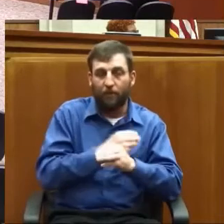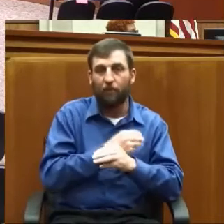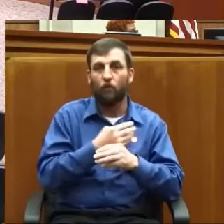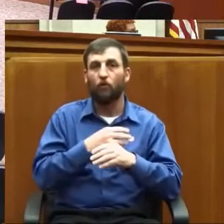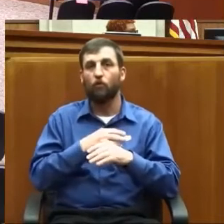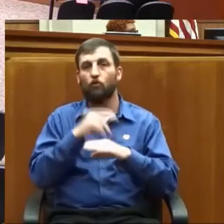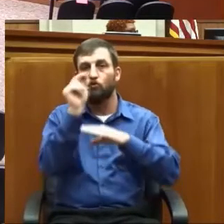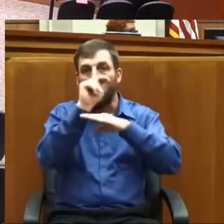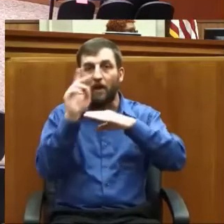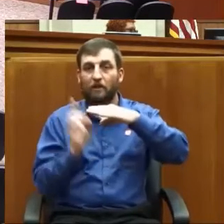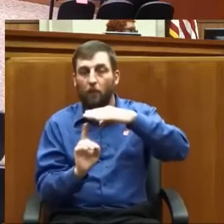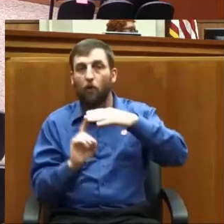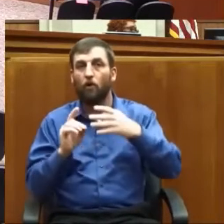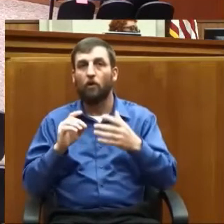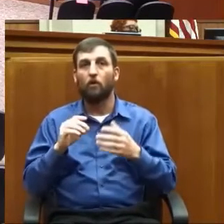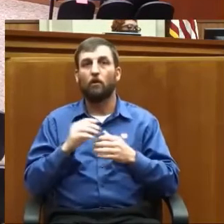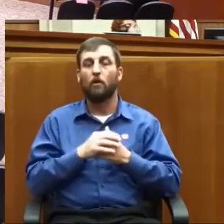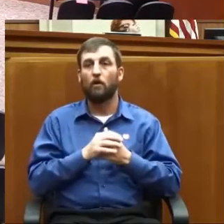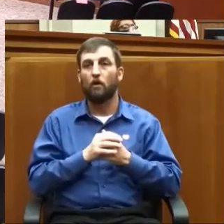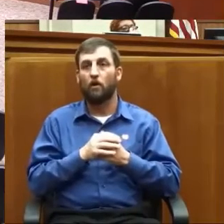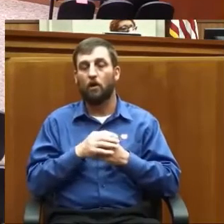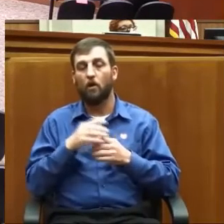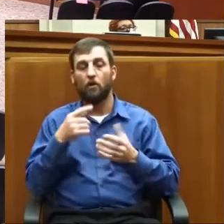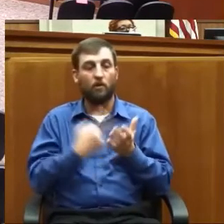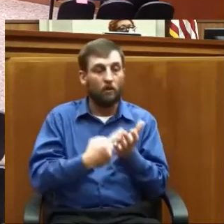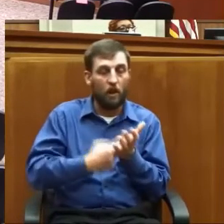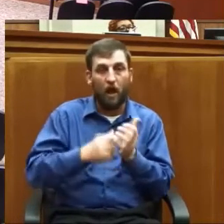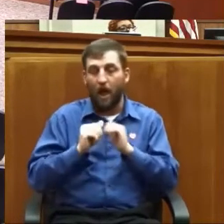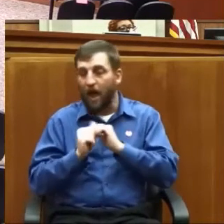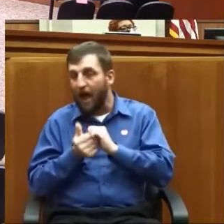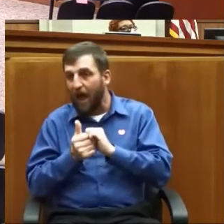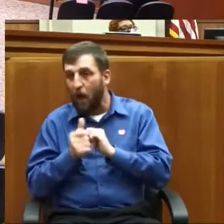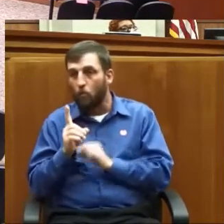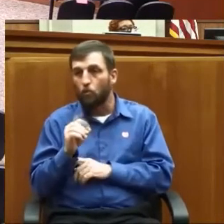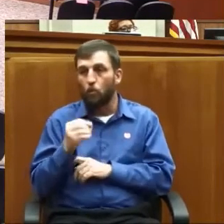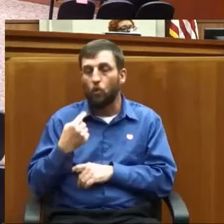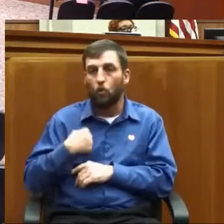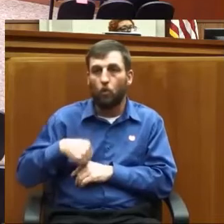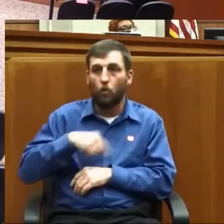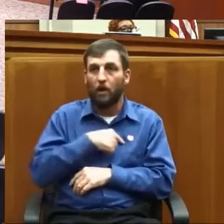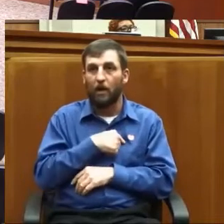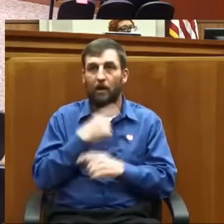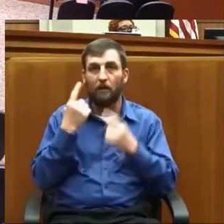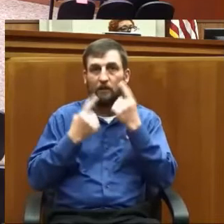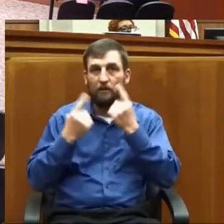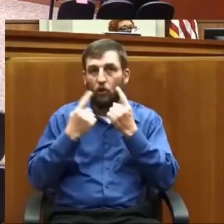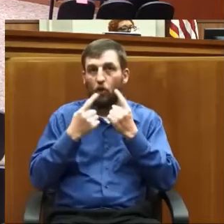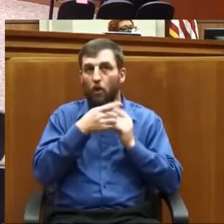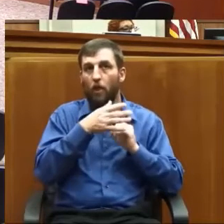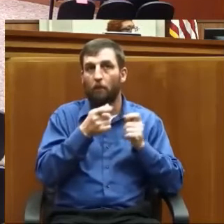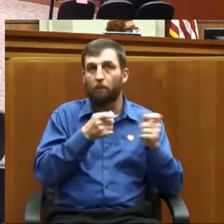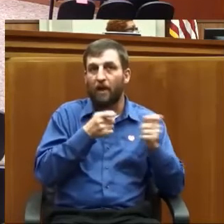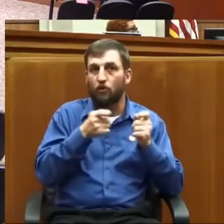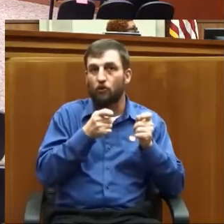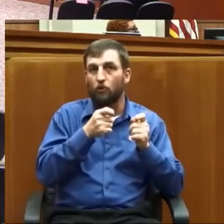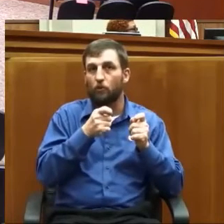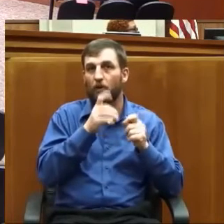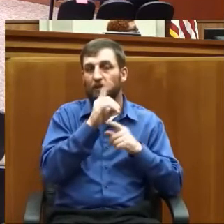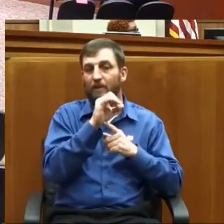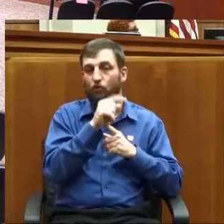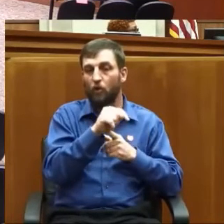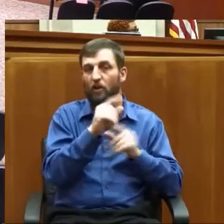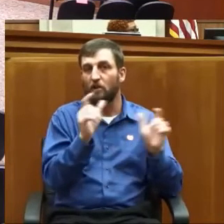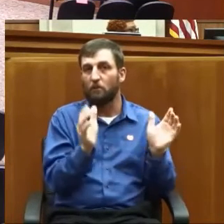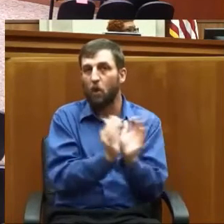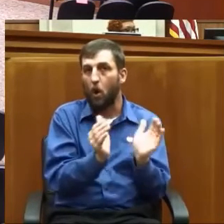overhead. And there's a discussion I would recall relative to how do we consider management of districts that are